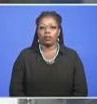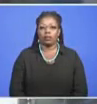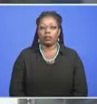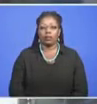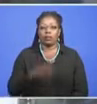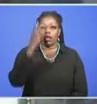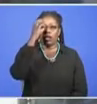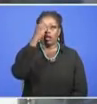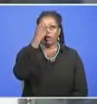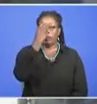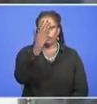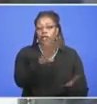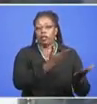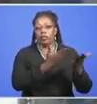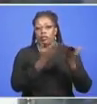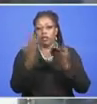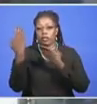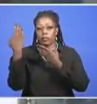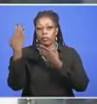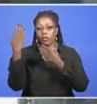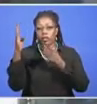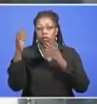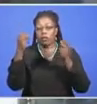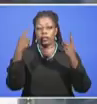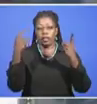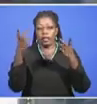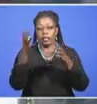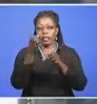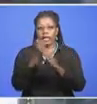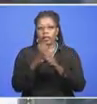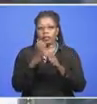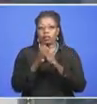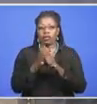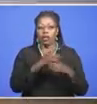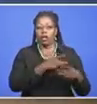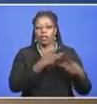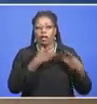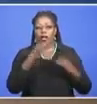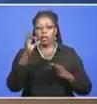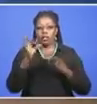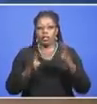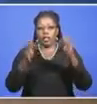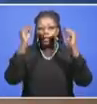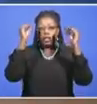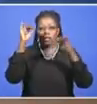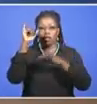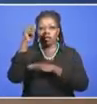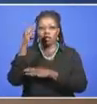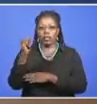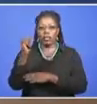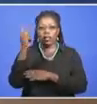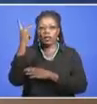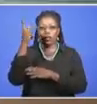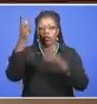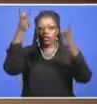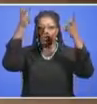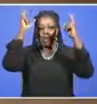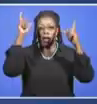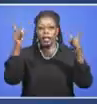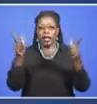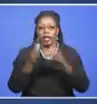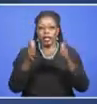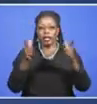Beauty, brains, and Bahamian pizzazz captured the hearts of the judges as Teacher Johnson and Cassidy Capron were crowned Little